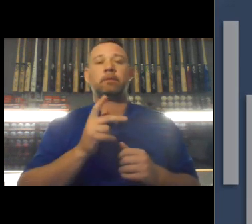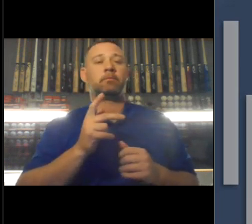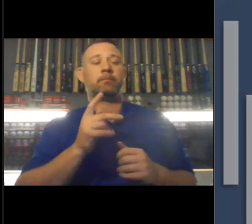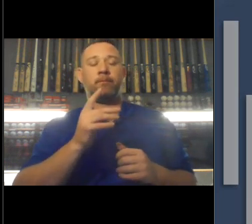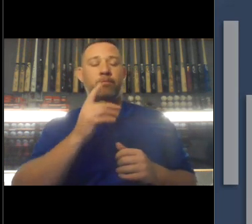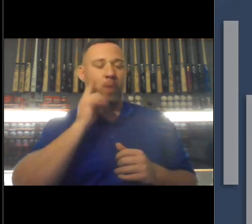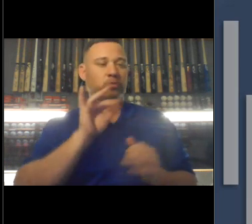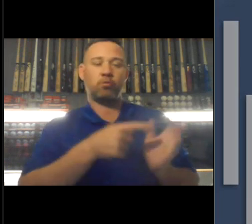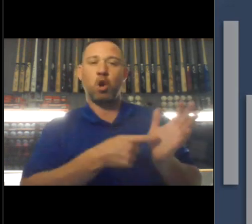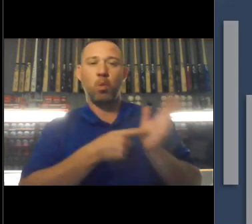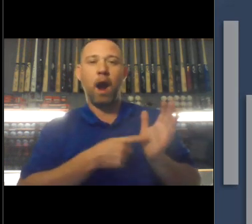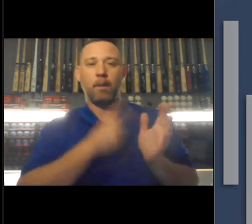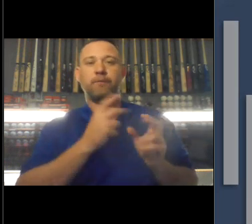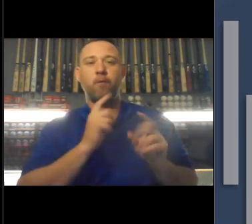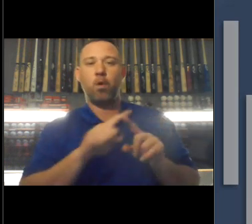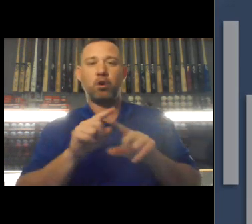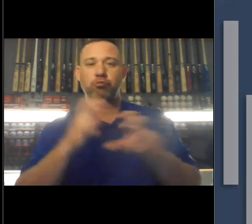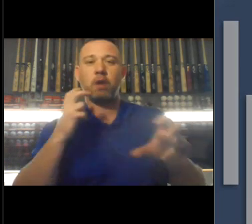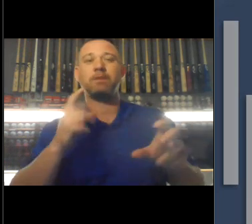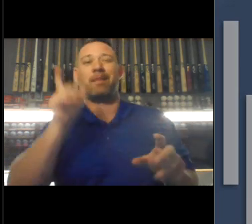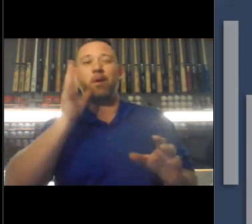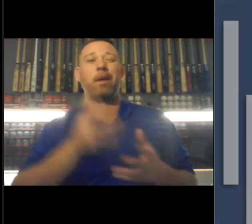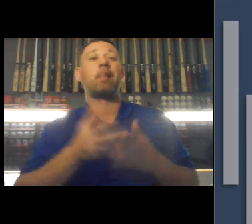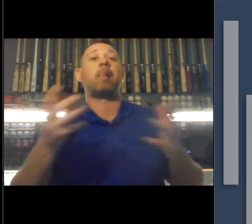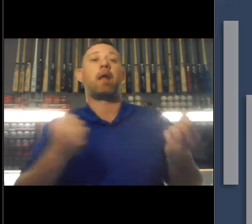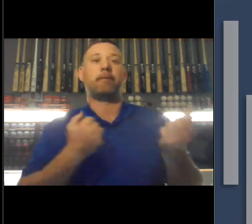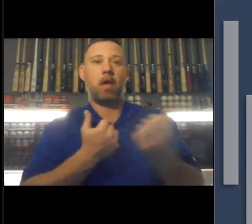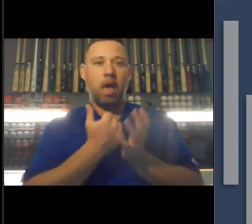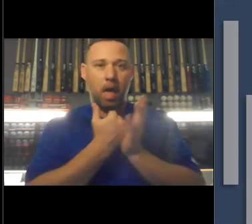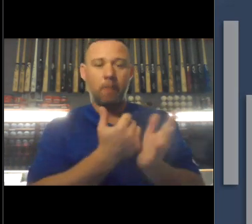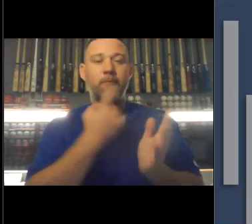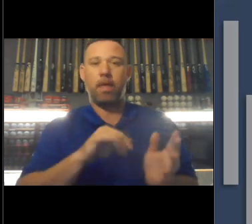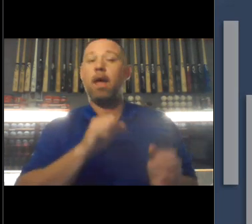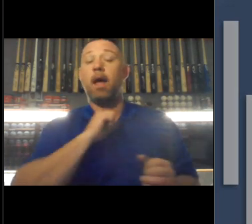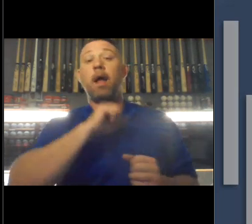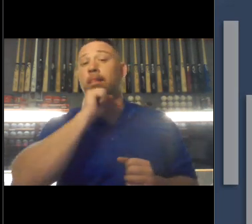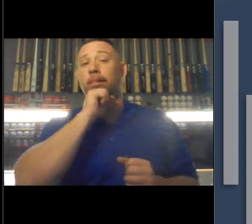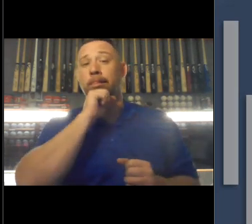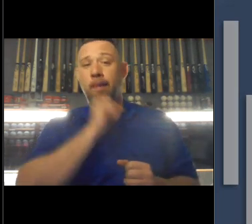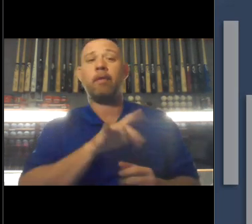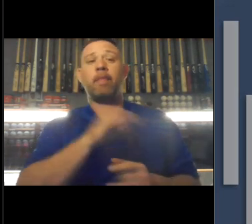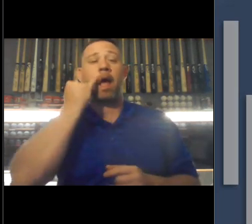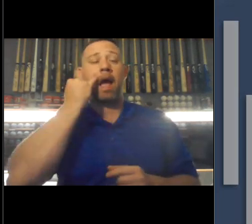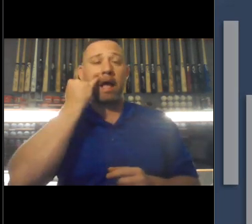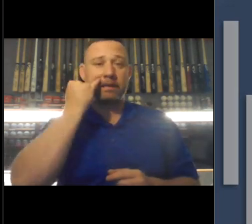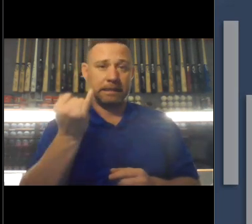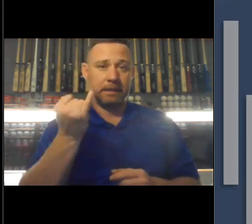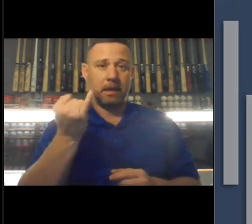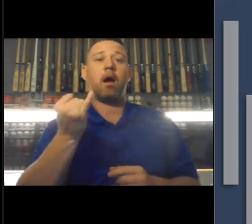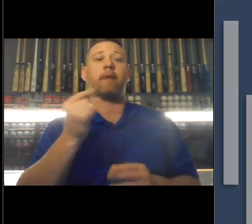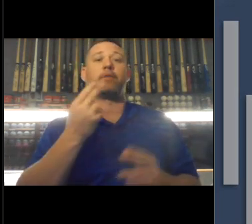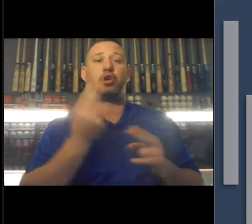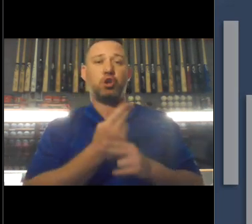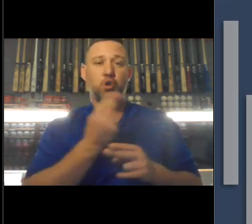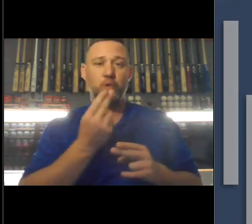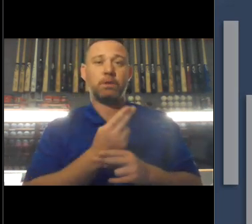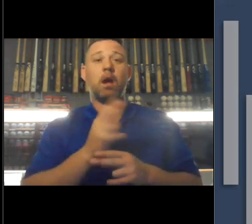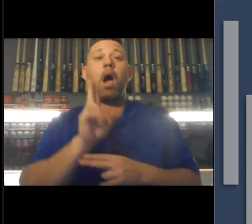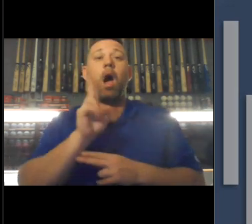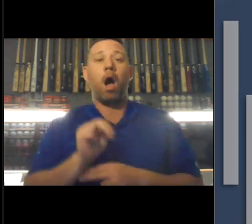I think they could probably be a lot of help for that. And I do love the idea of using